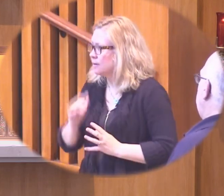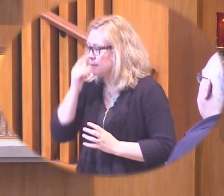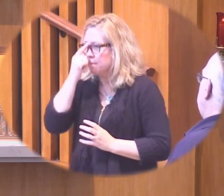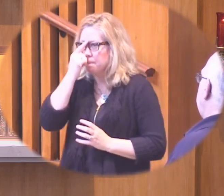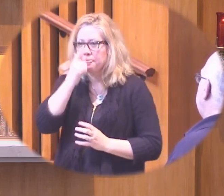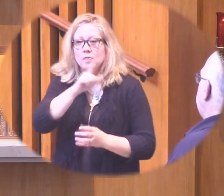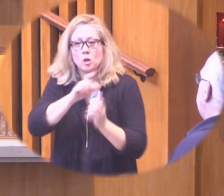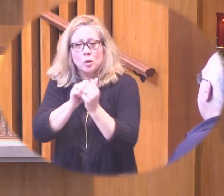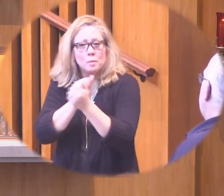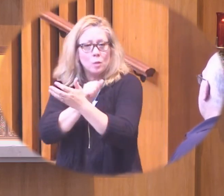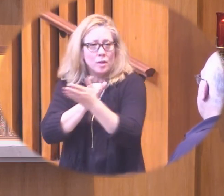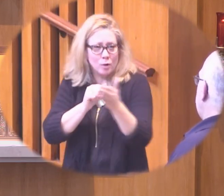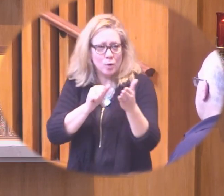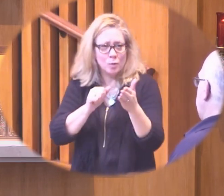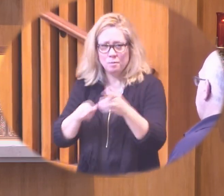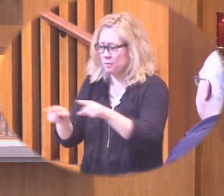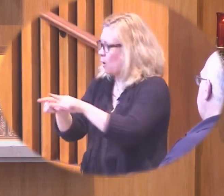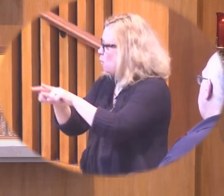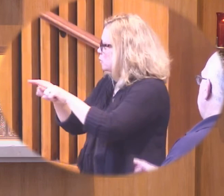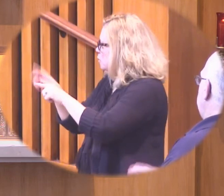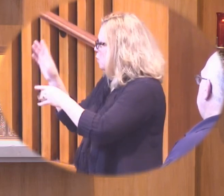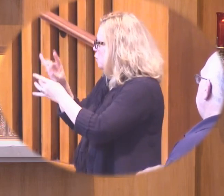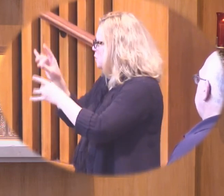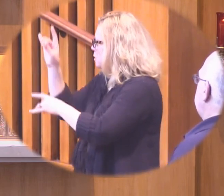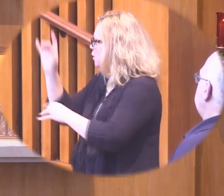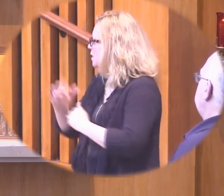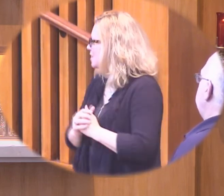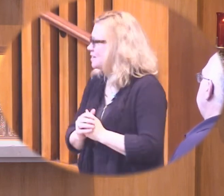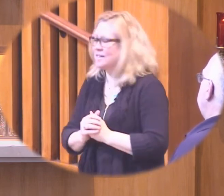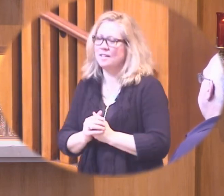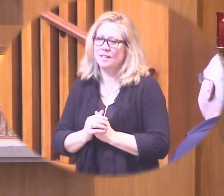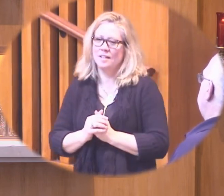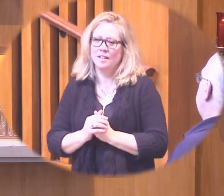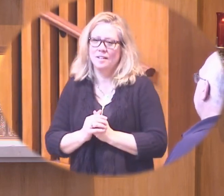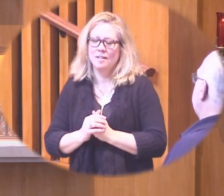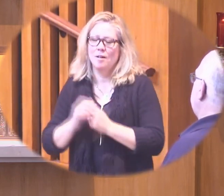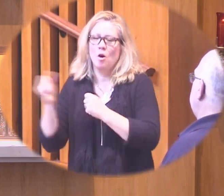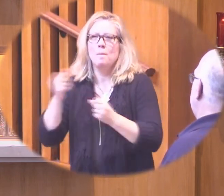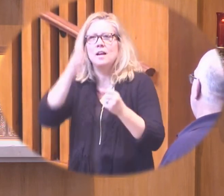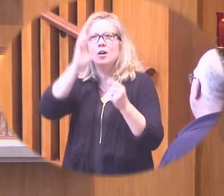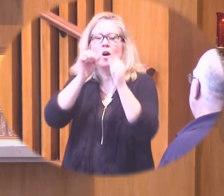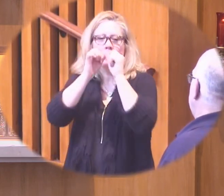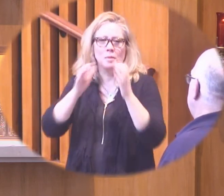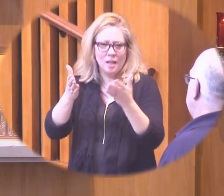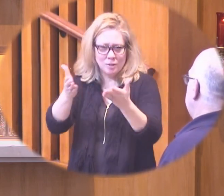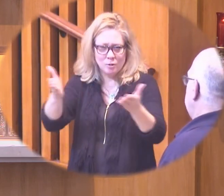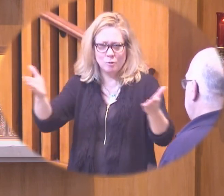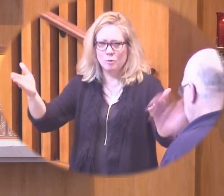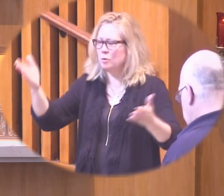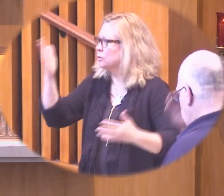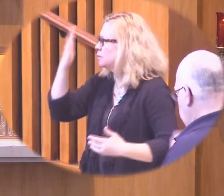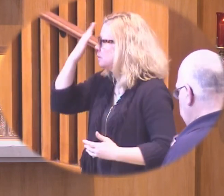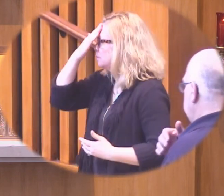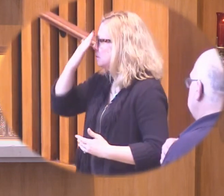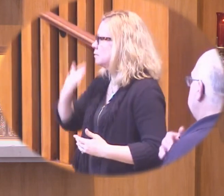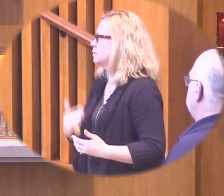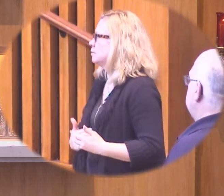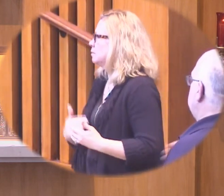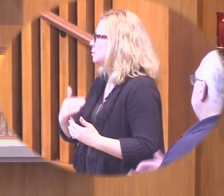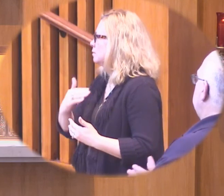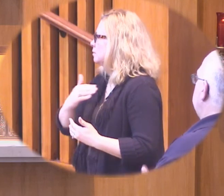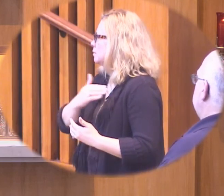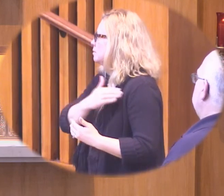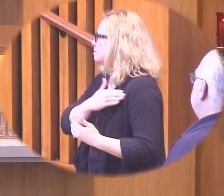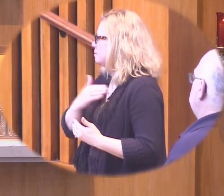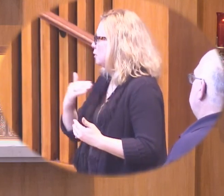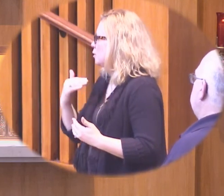Amen. The Lord be with you. And with your spirit. And may Almighty God bless you, the Father and the